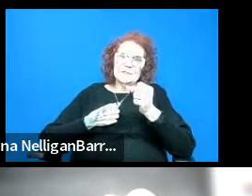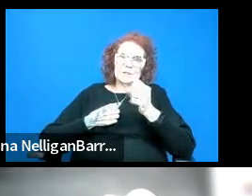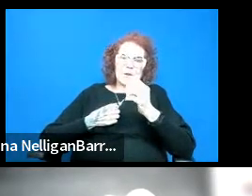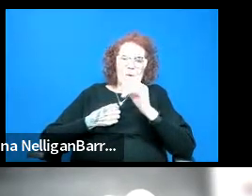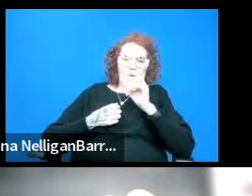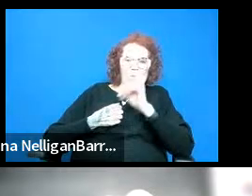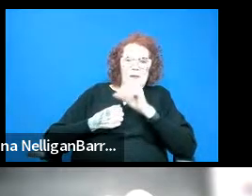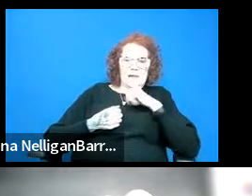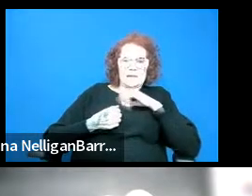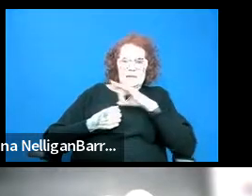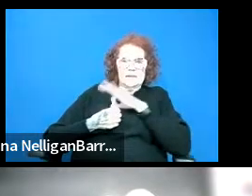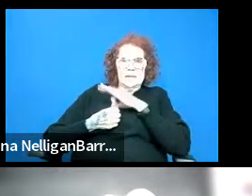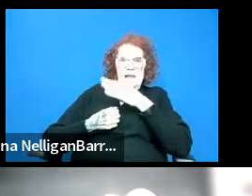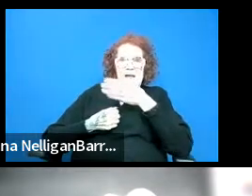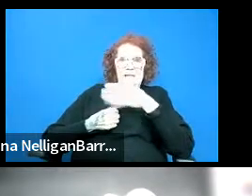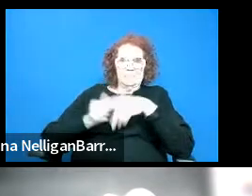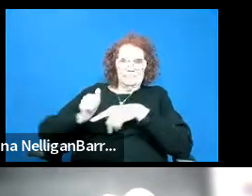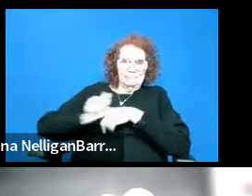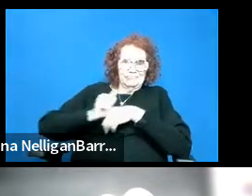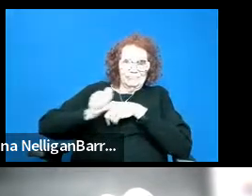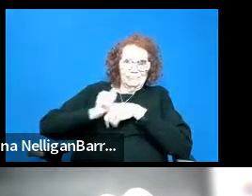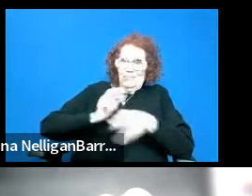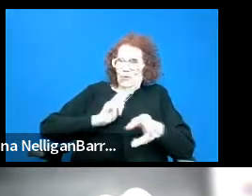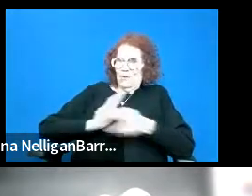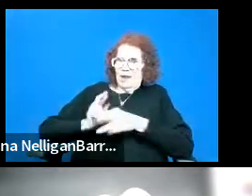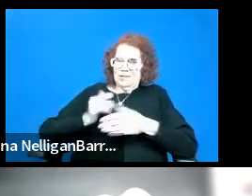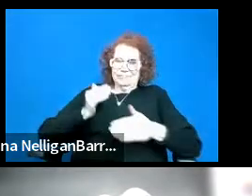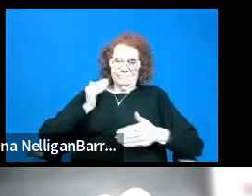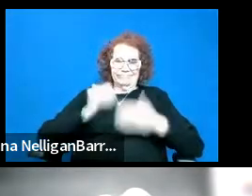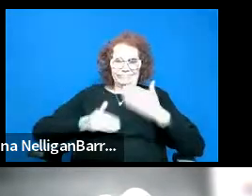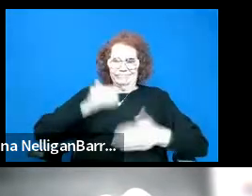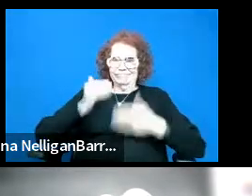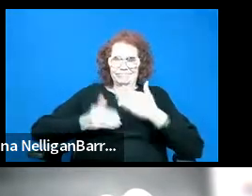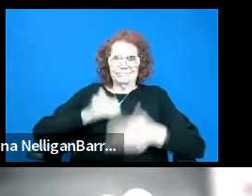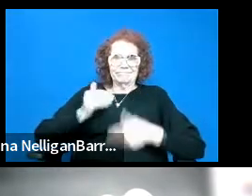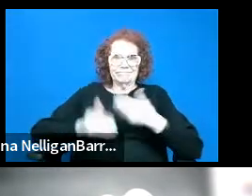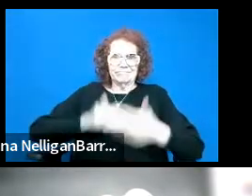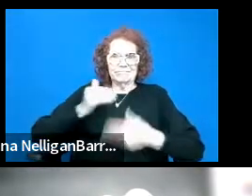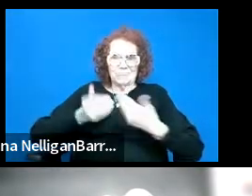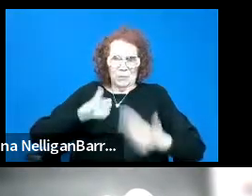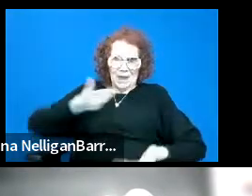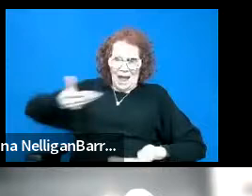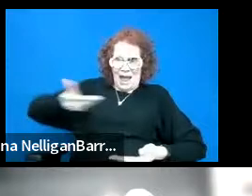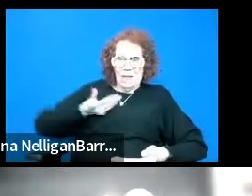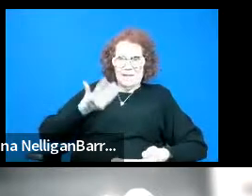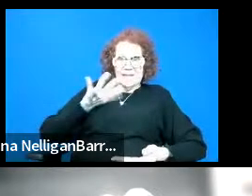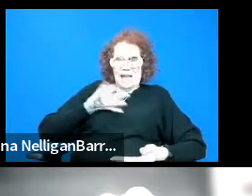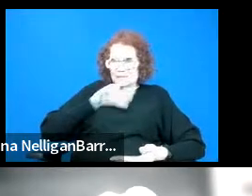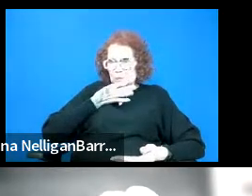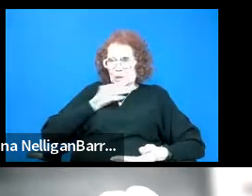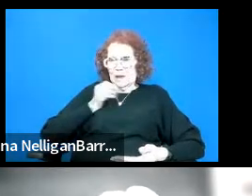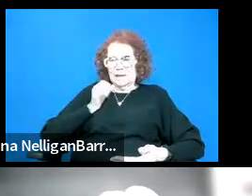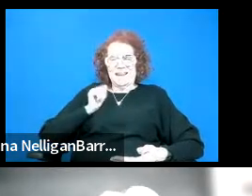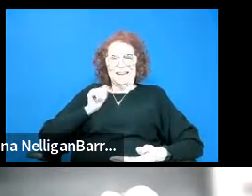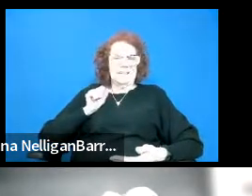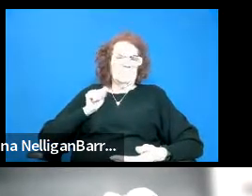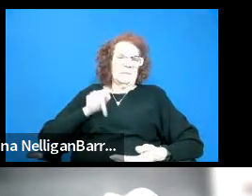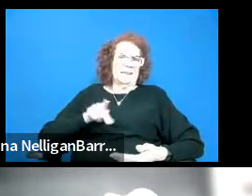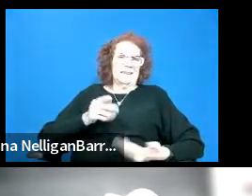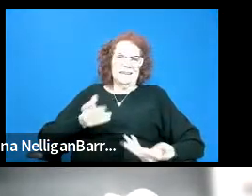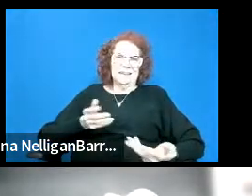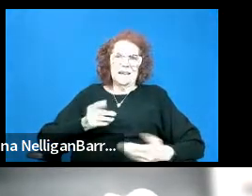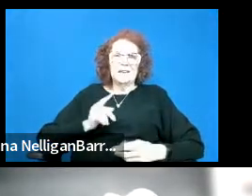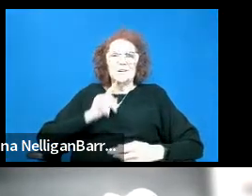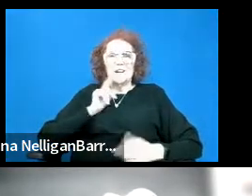We're hopeful that we'll be able to get the 5 in place as soon as possible, but that's a big turnover. If you